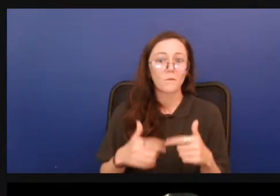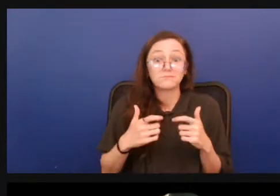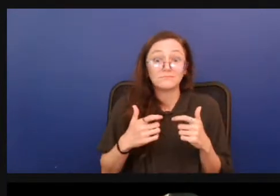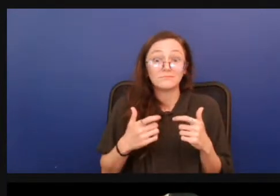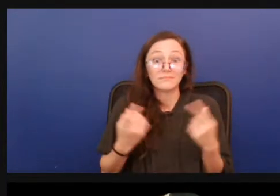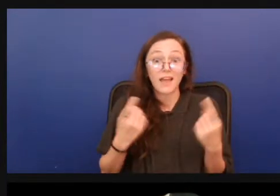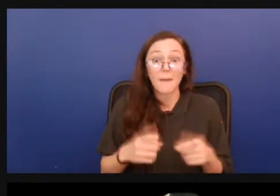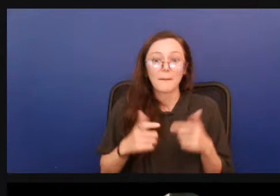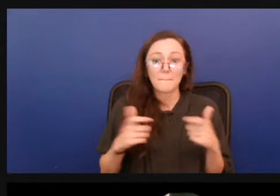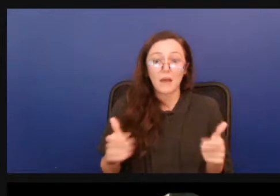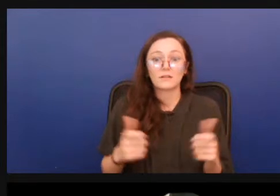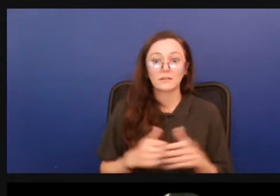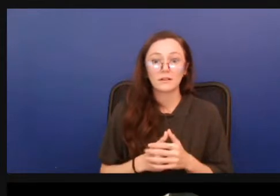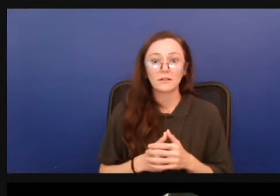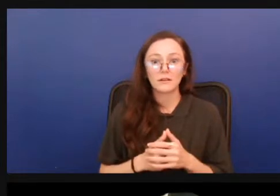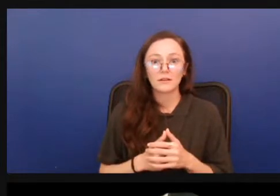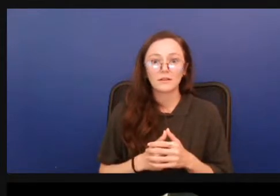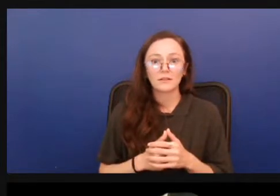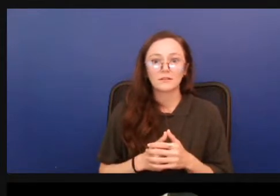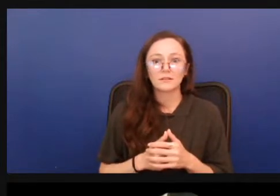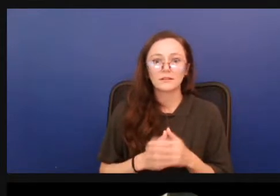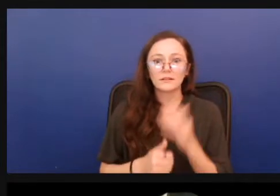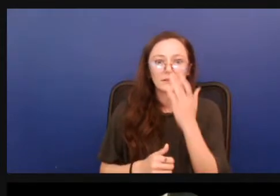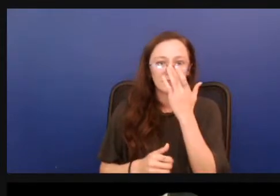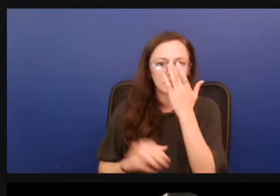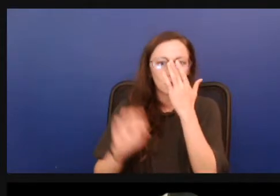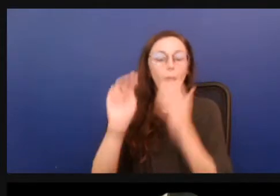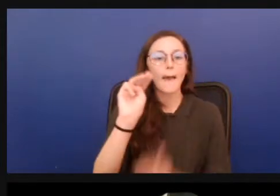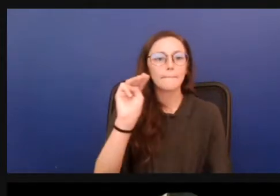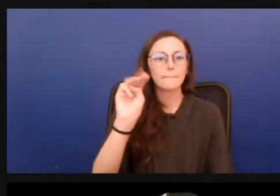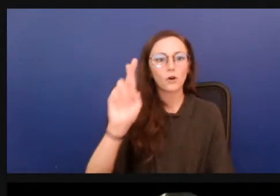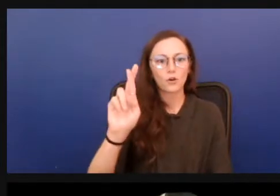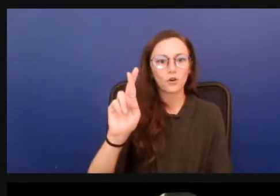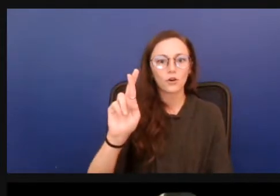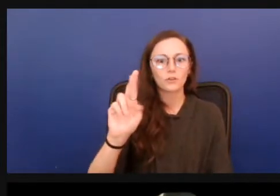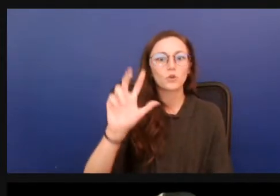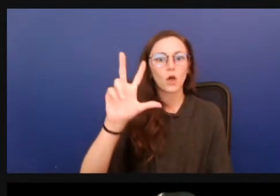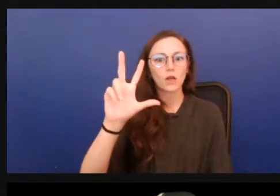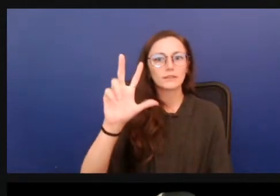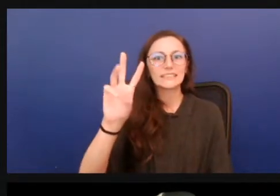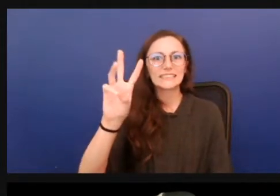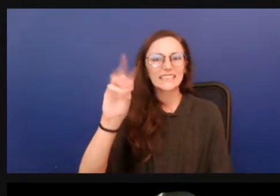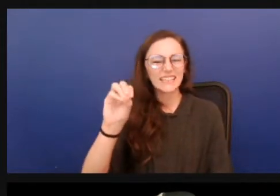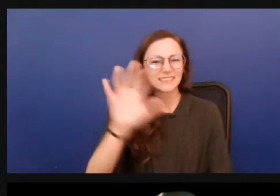here to negative 35 or so. So you're looking at 60-ish